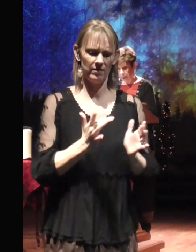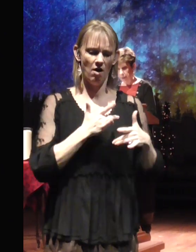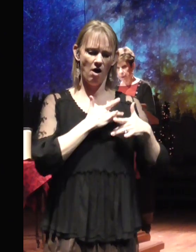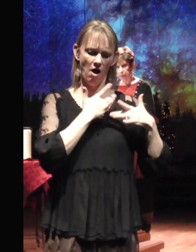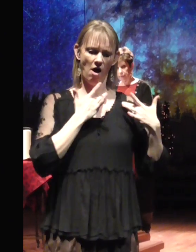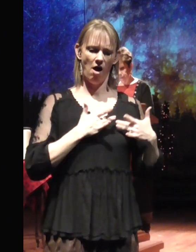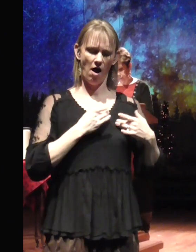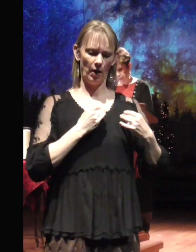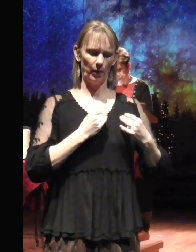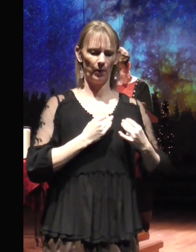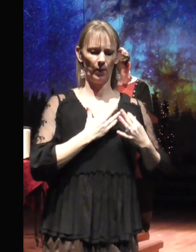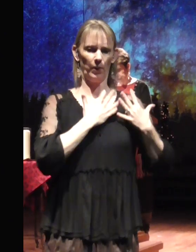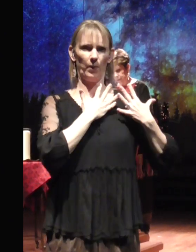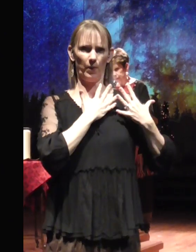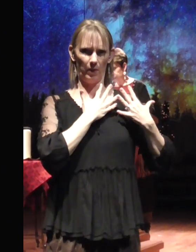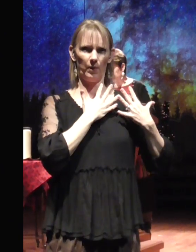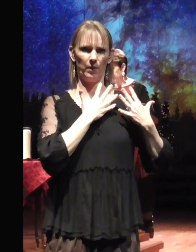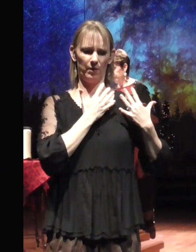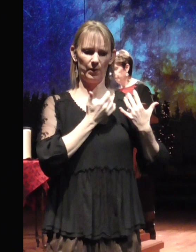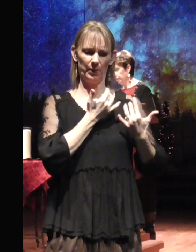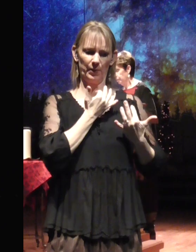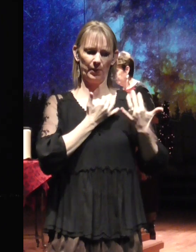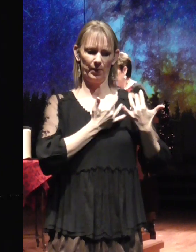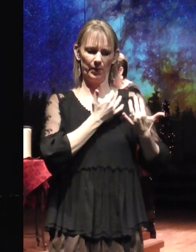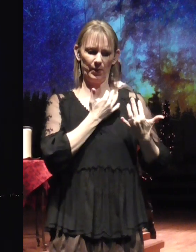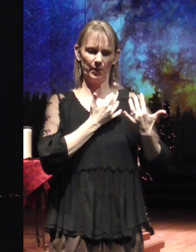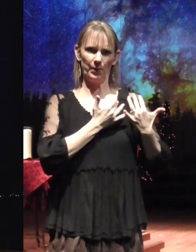heart space.